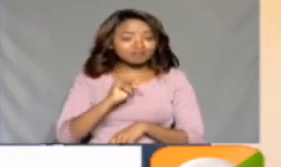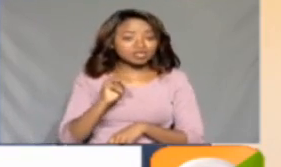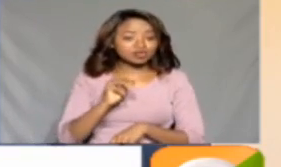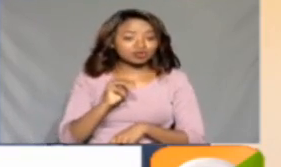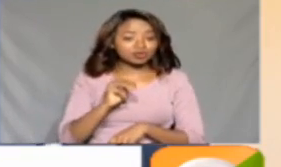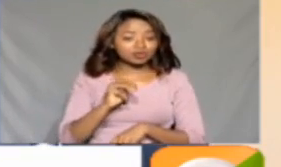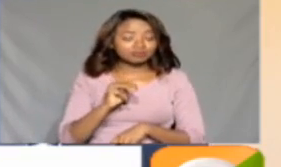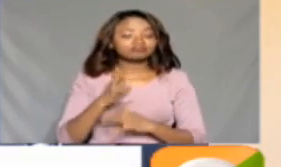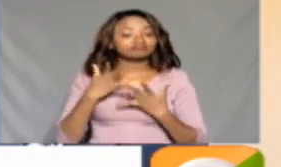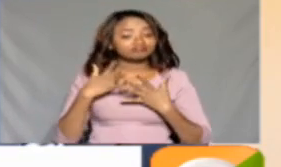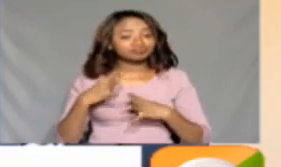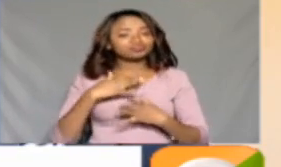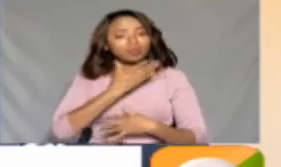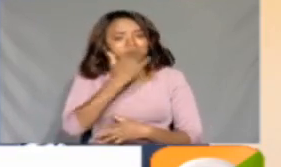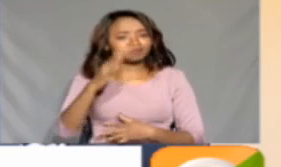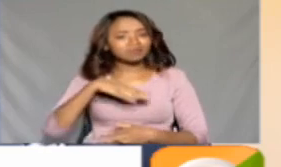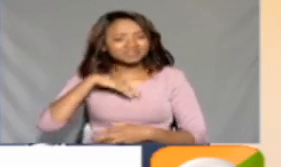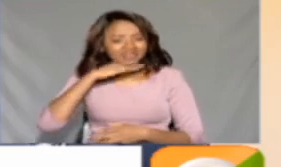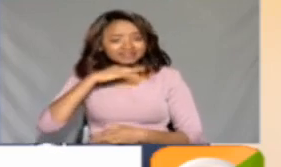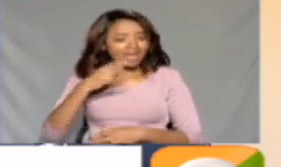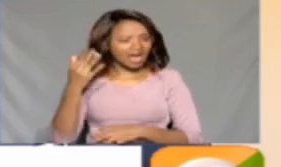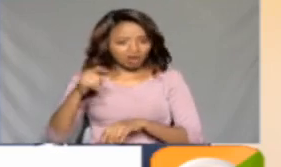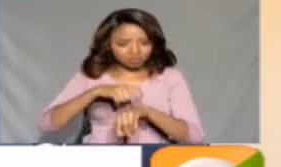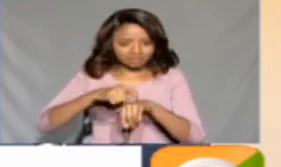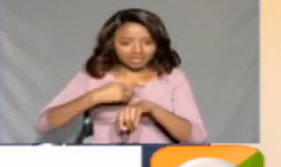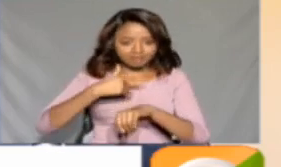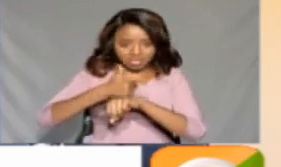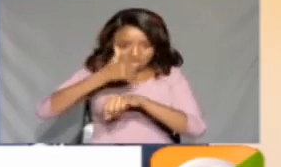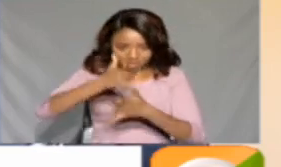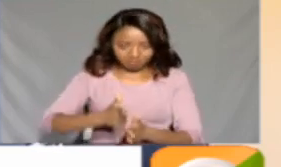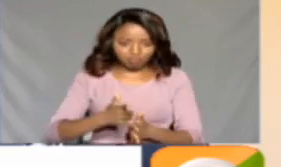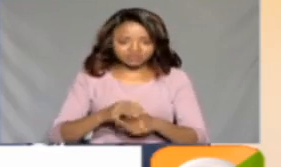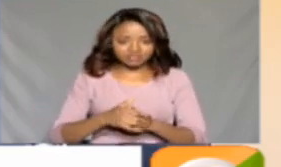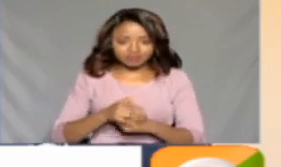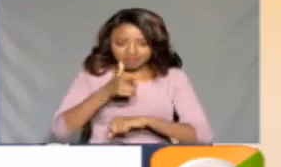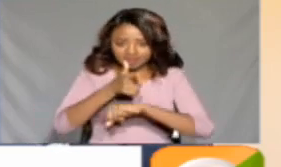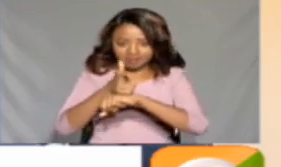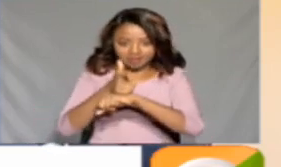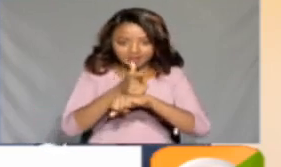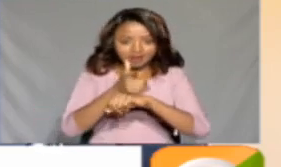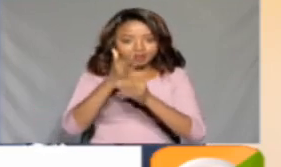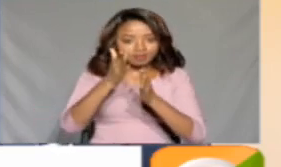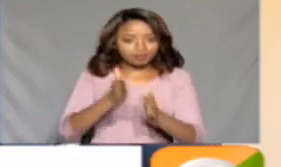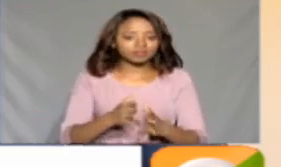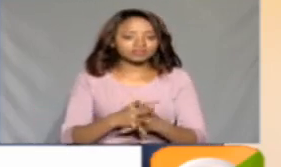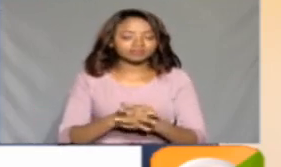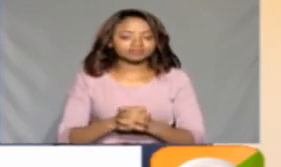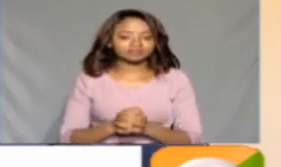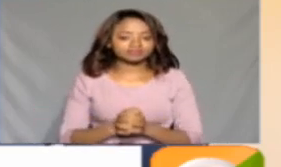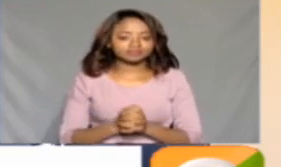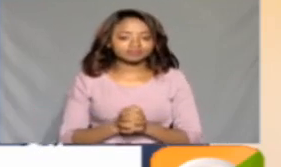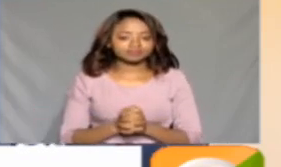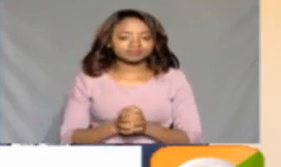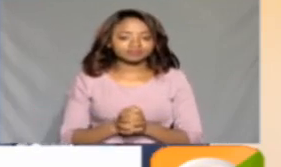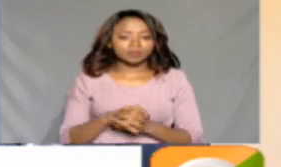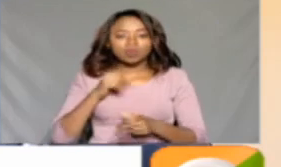and I reported it for the World Service of Radio Netherlands and for Japan TV and for the